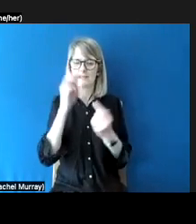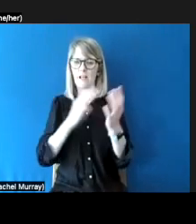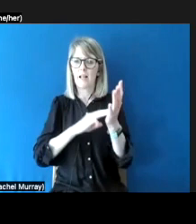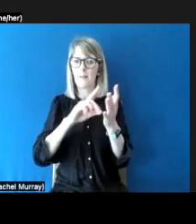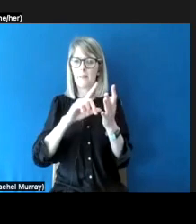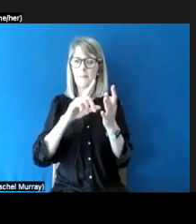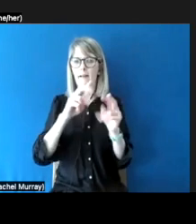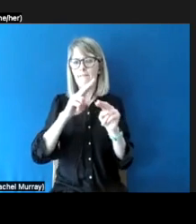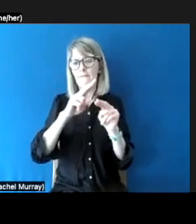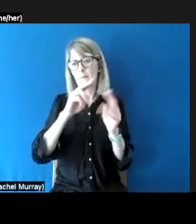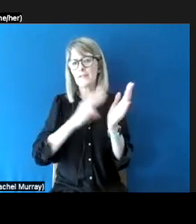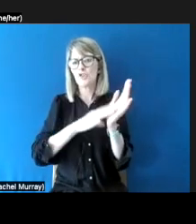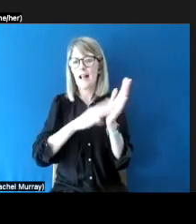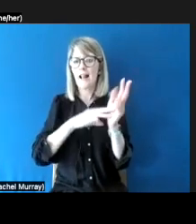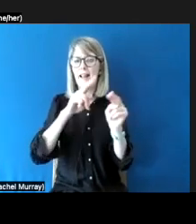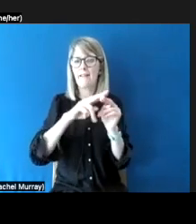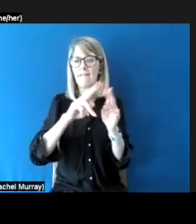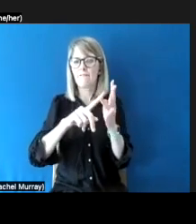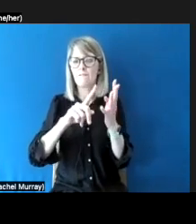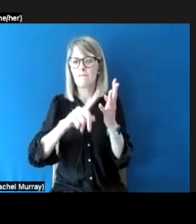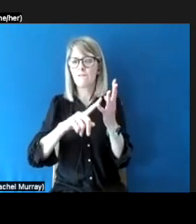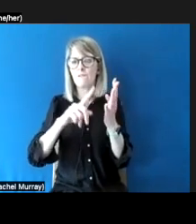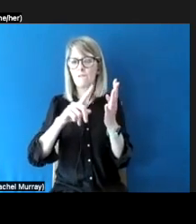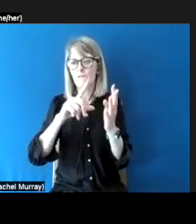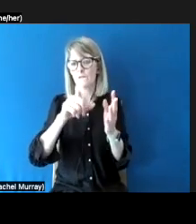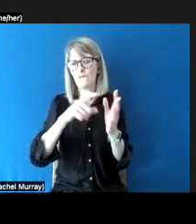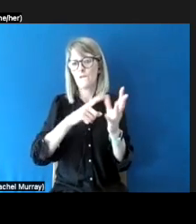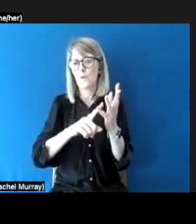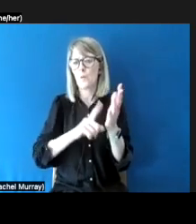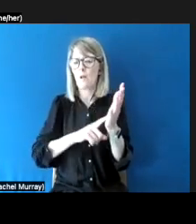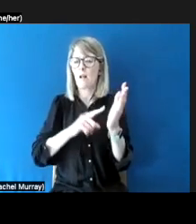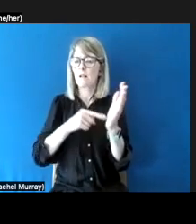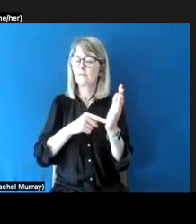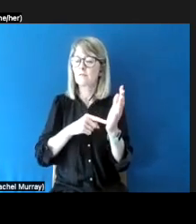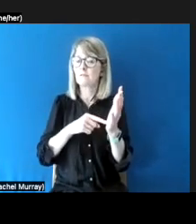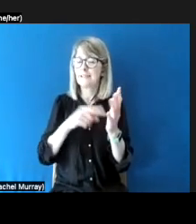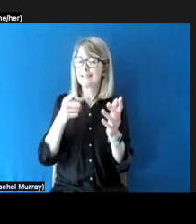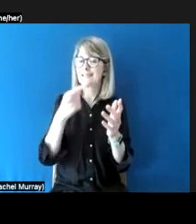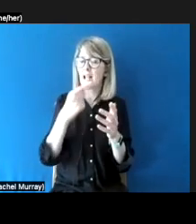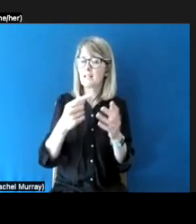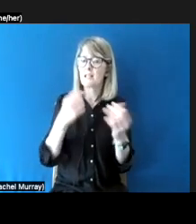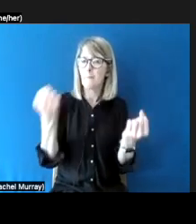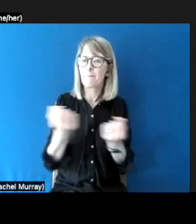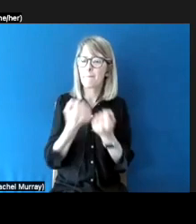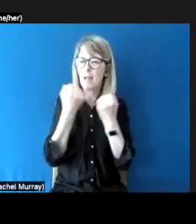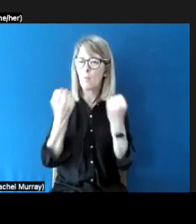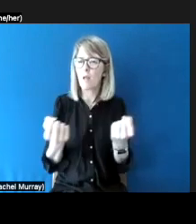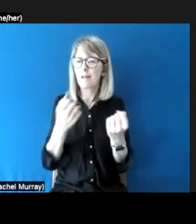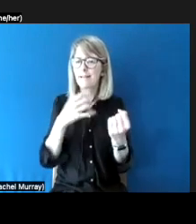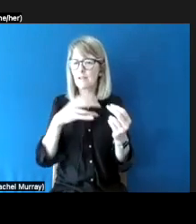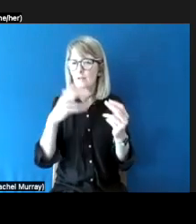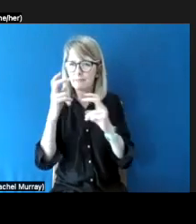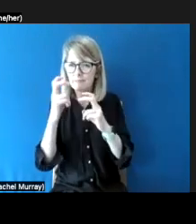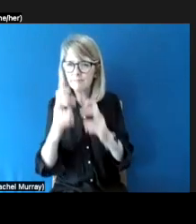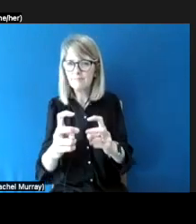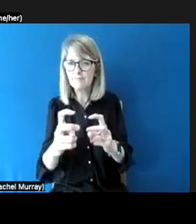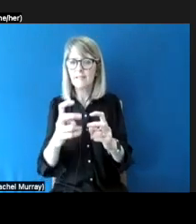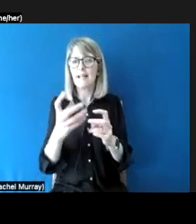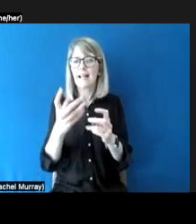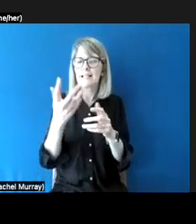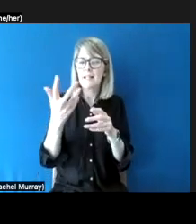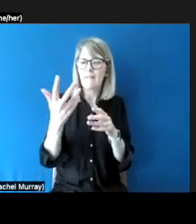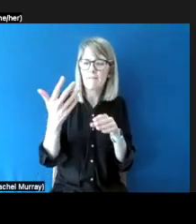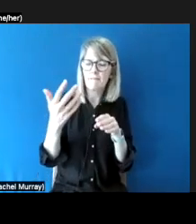Foucault. What he argues is that power must be analyzed as something which only functions in the form of a